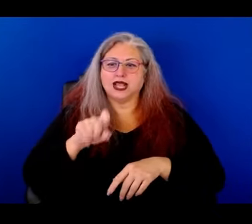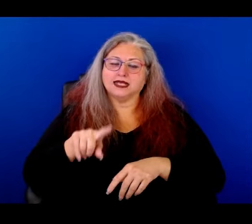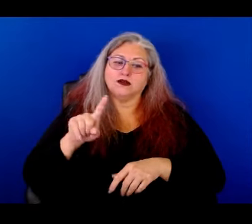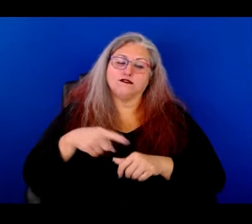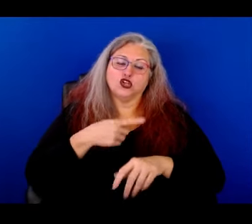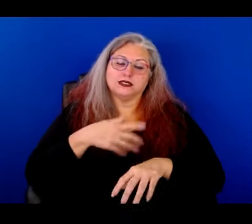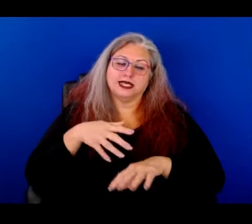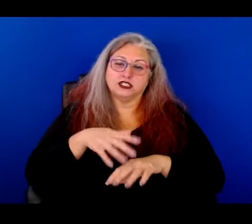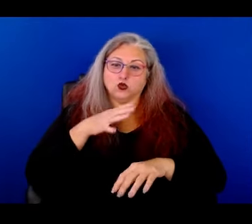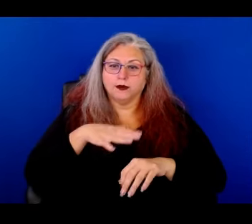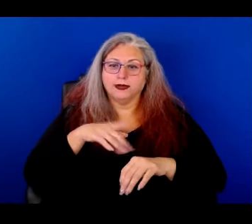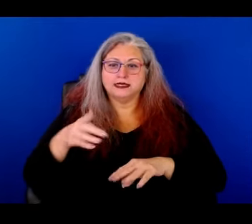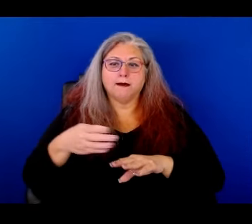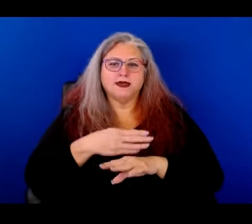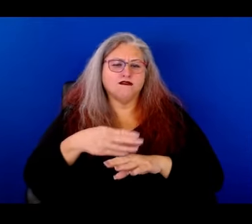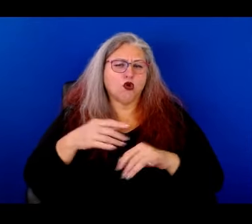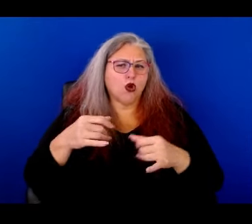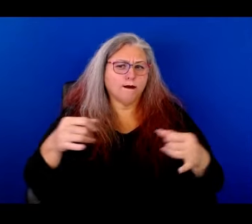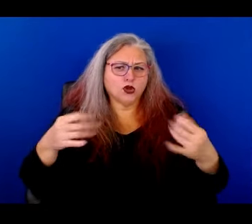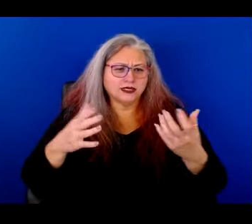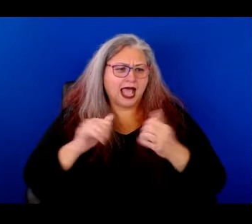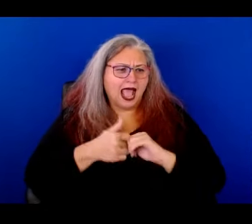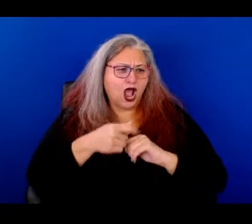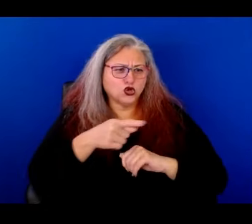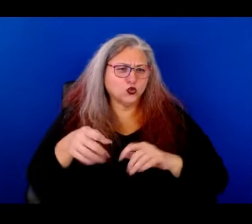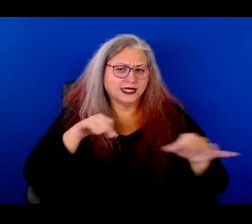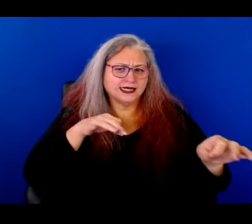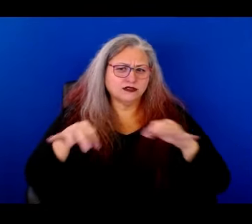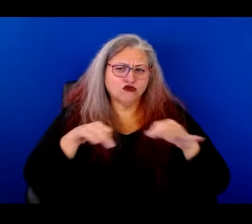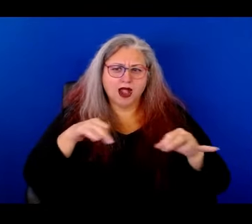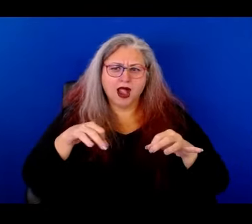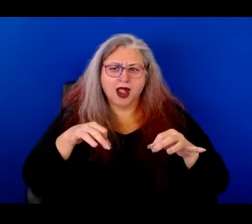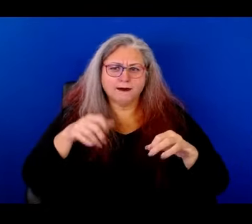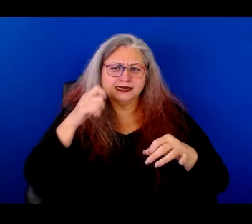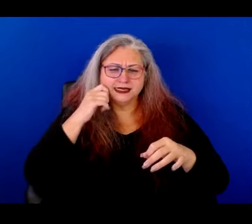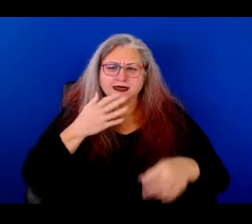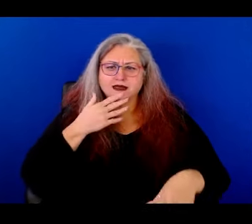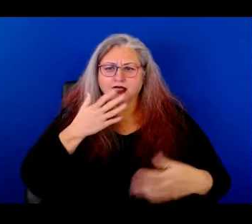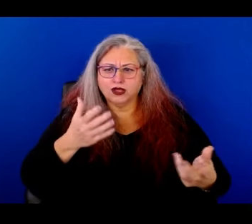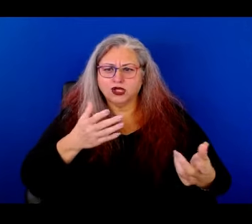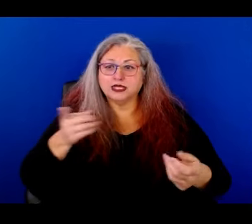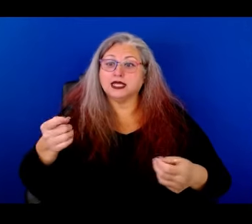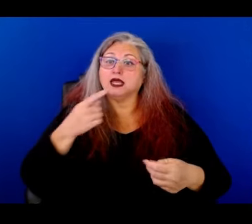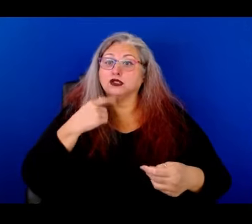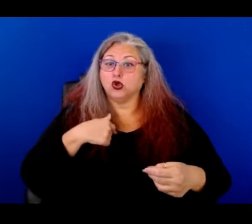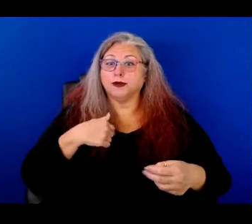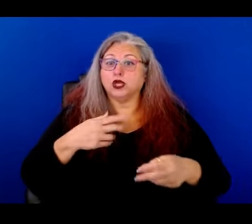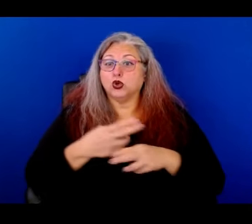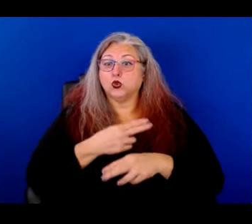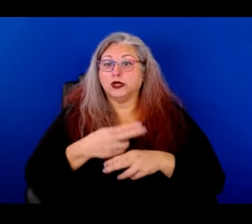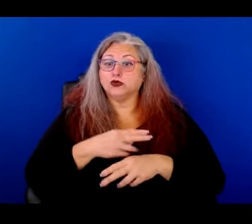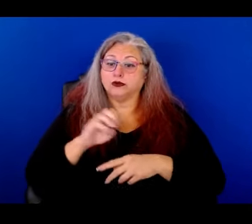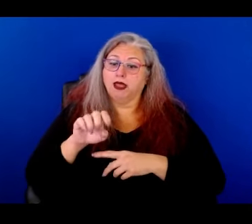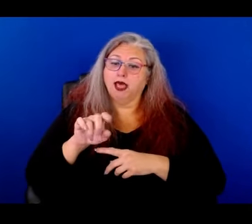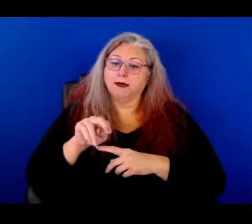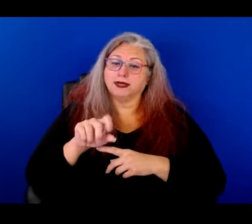women, before there were borders, how did we describe skin tones? And they told me we used